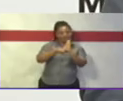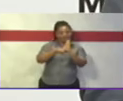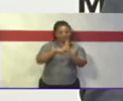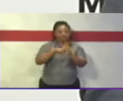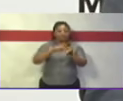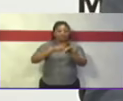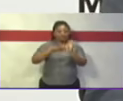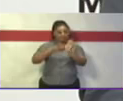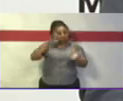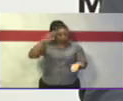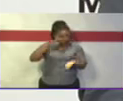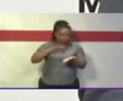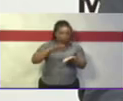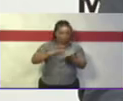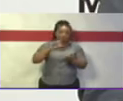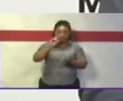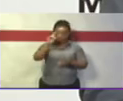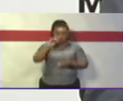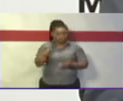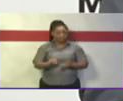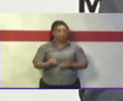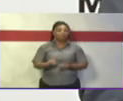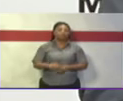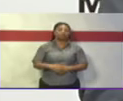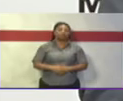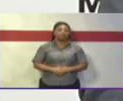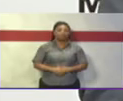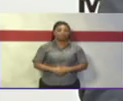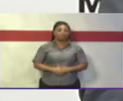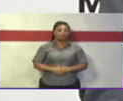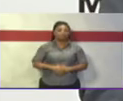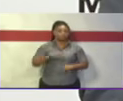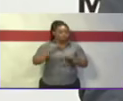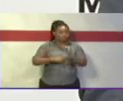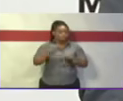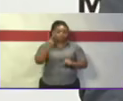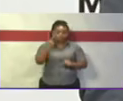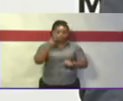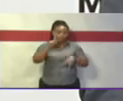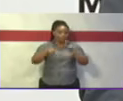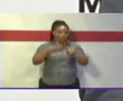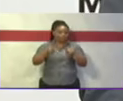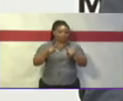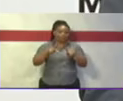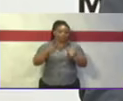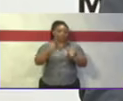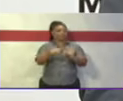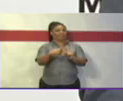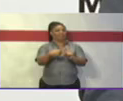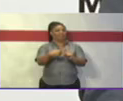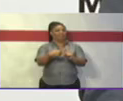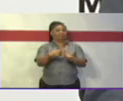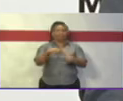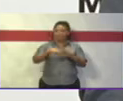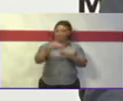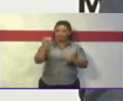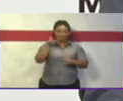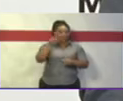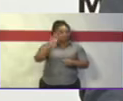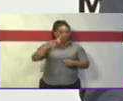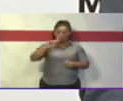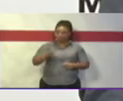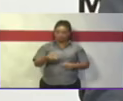1% or thereabouts. If we look at that cohort, 2 persons positive out of 14,222, it means that